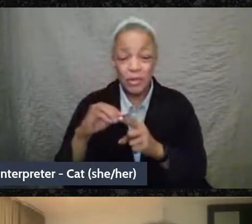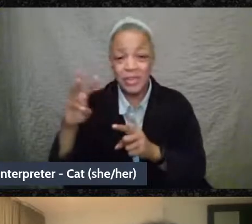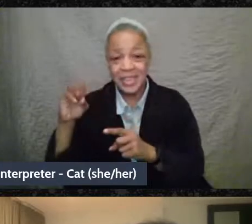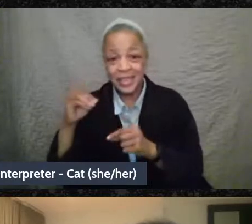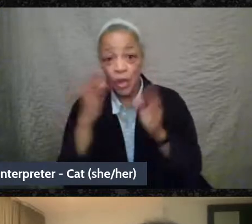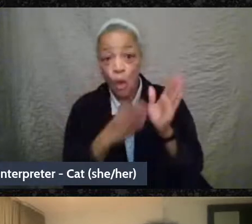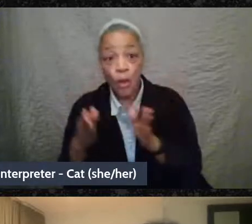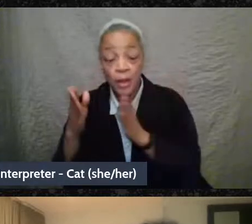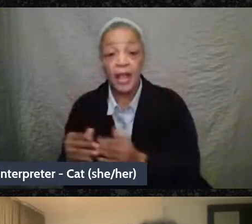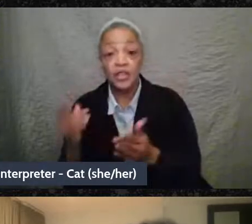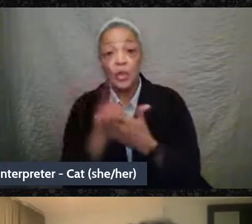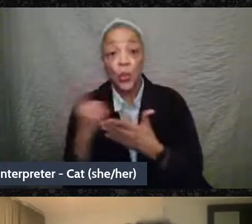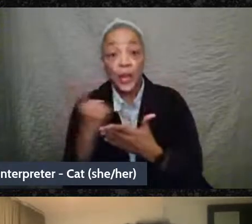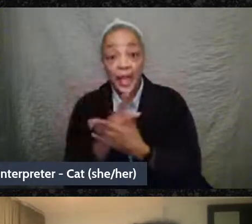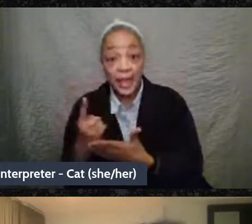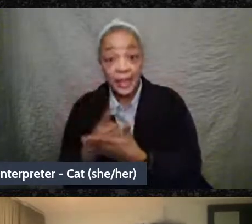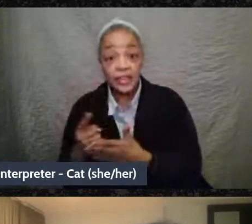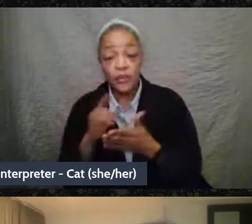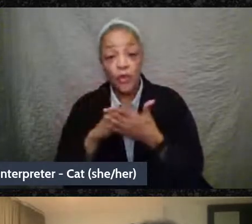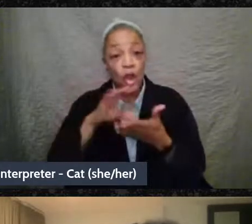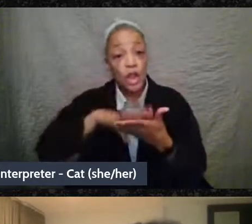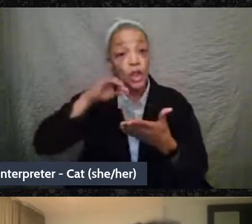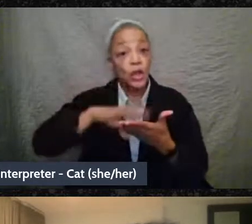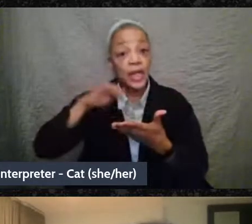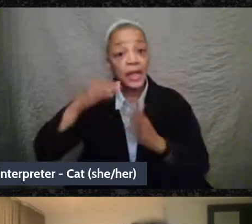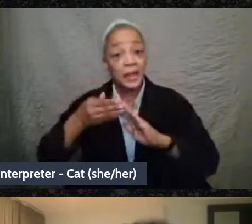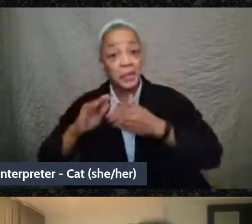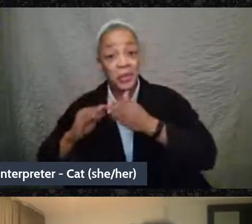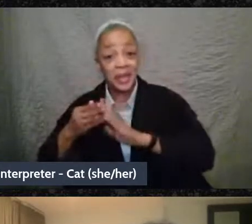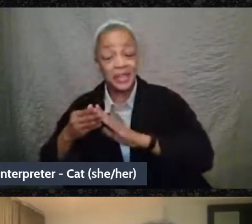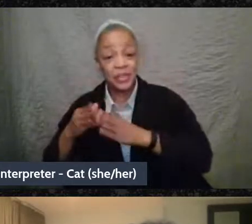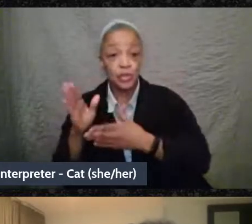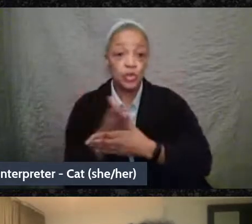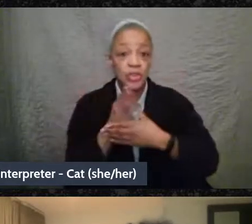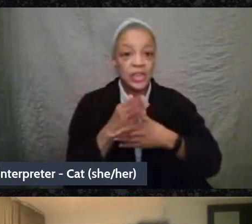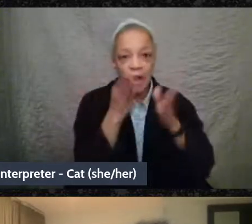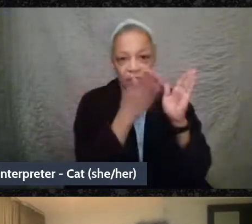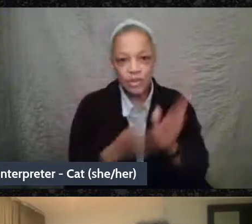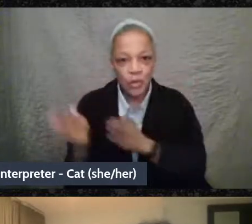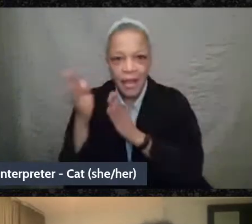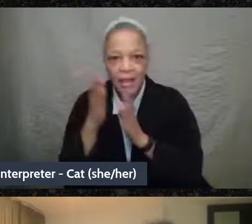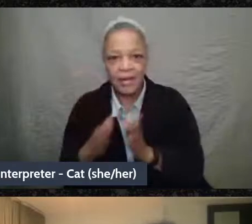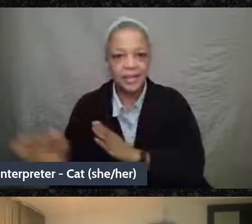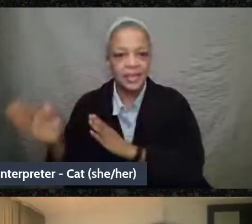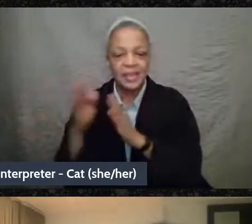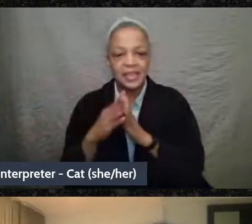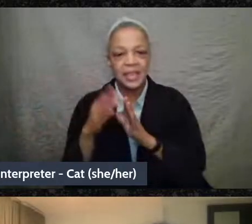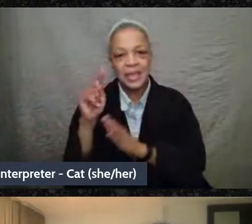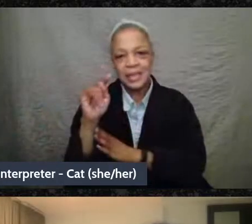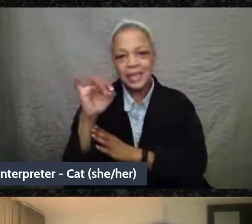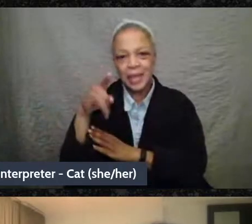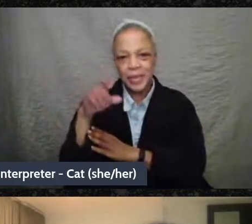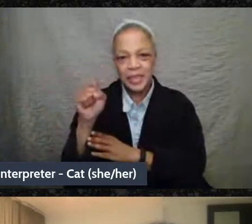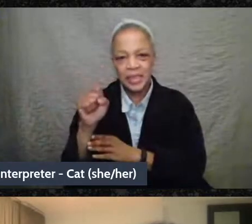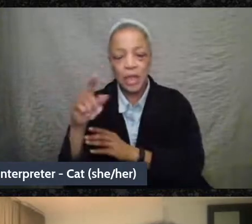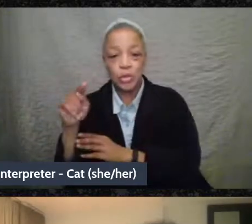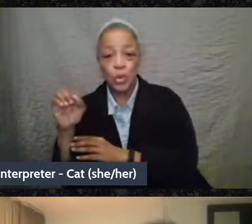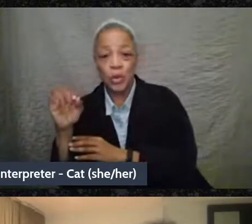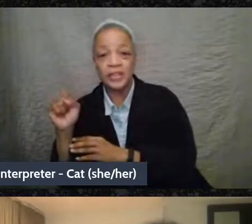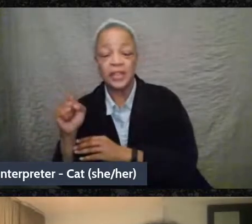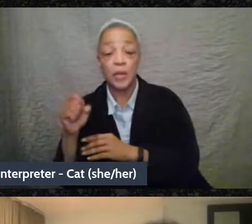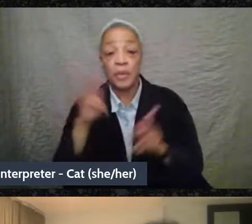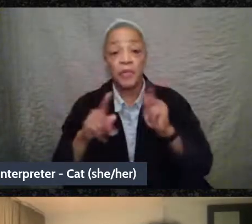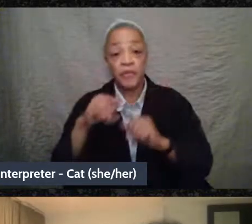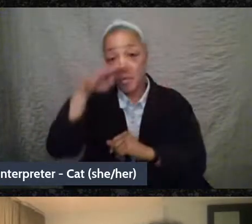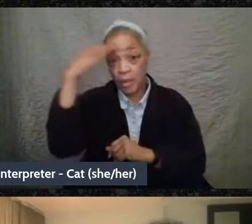every week for learning communities to share strategies and tips and tools. Folks from Black Nashville Assembly who